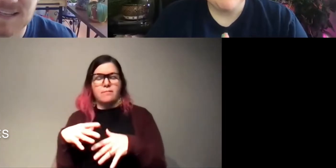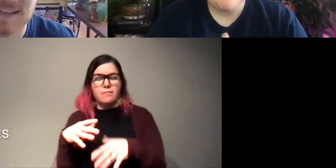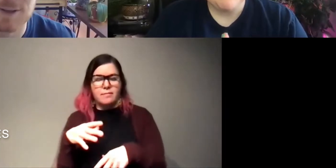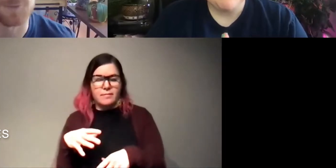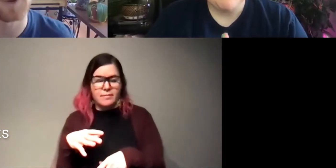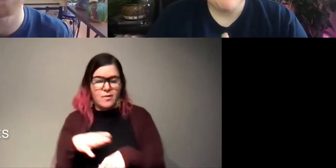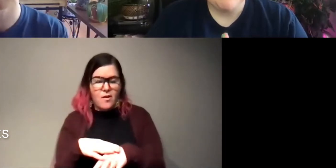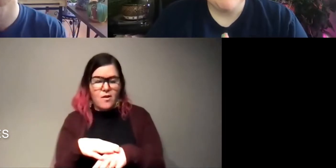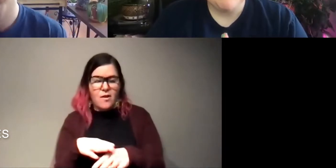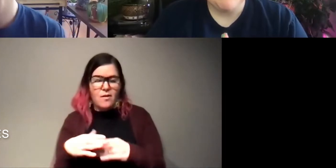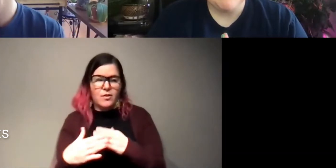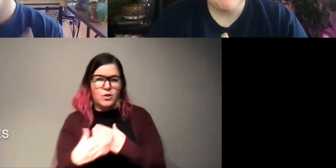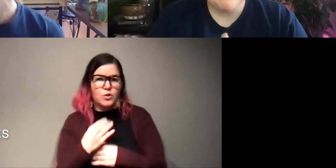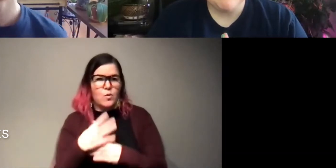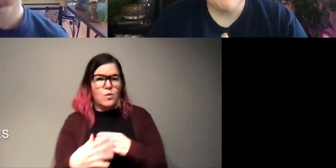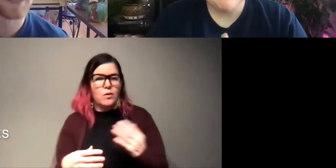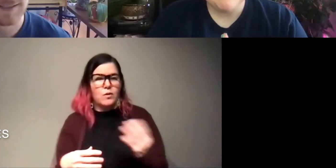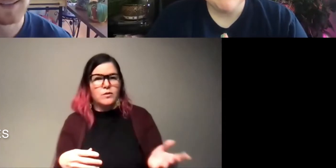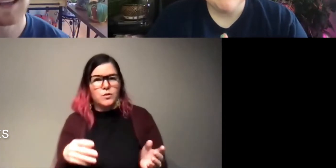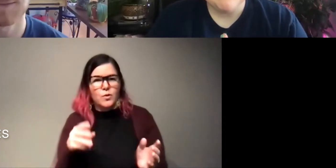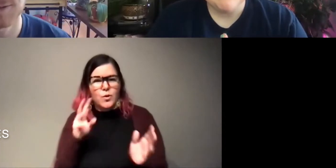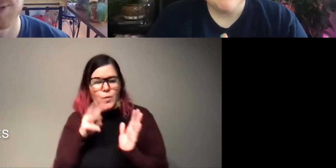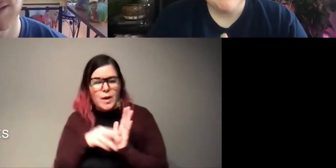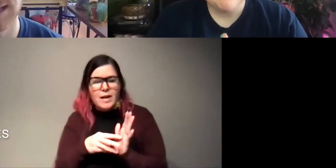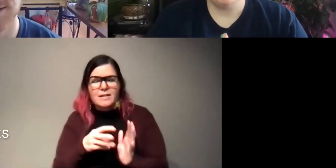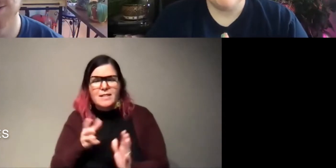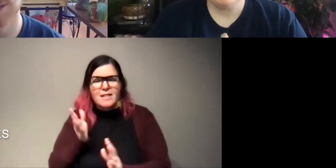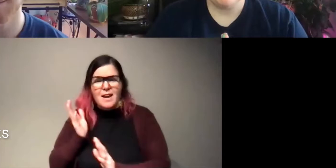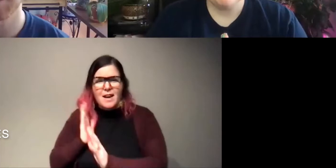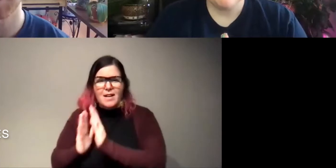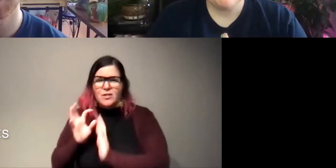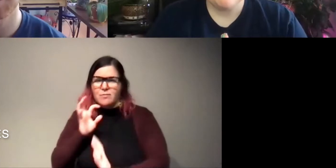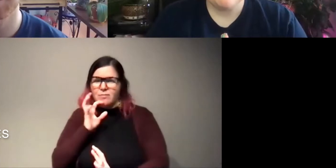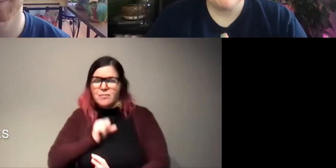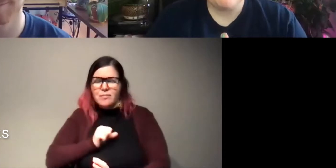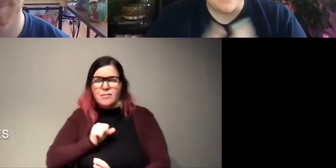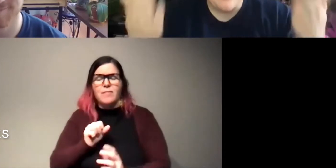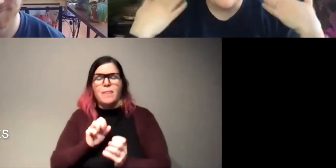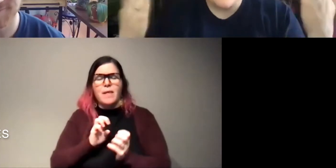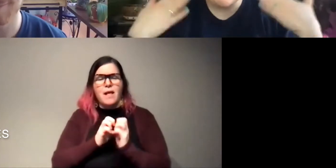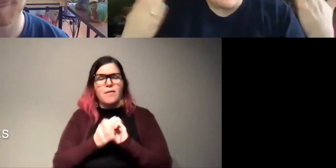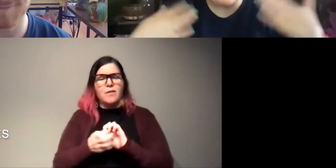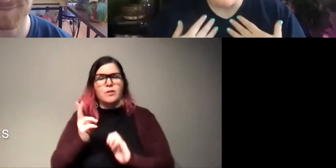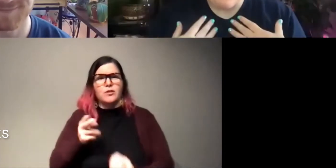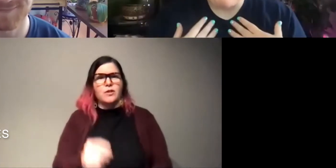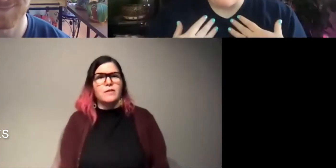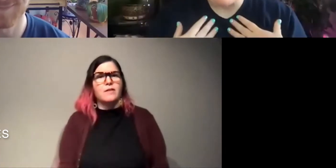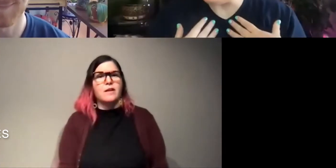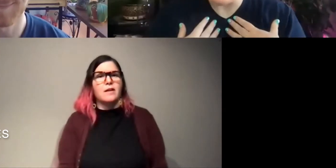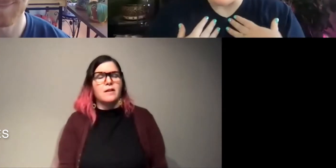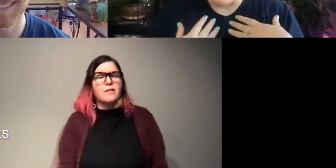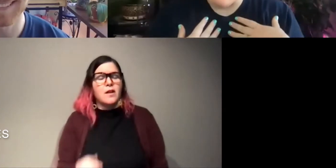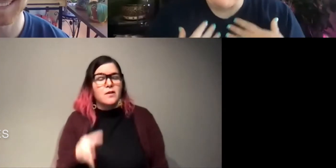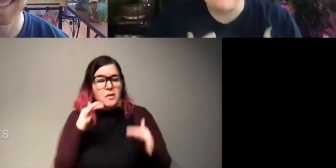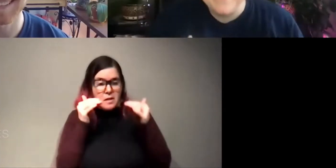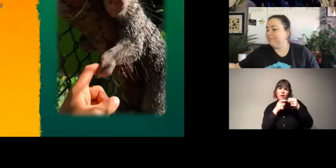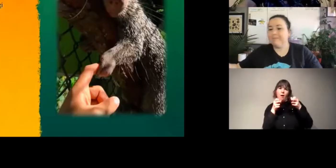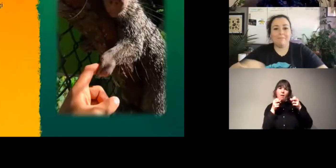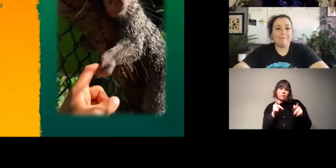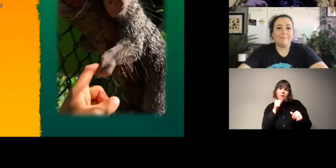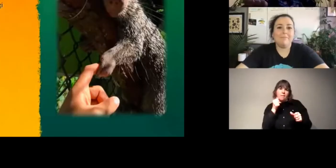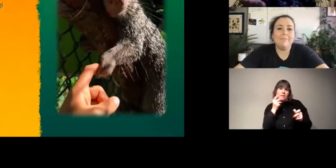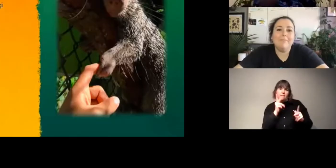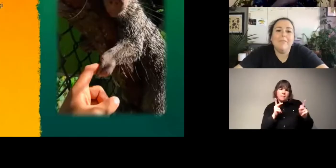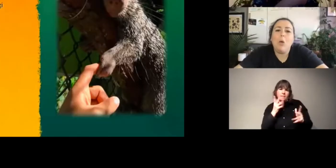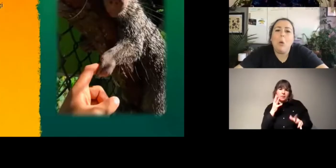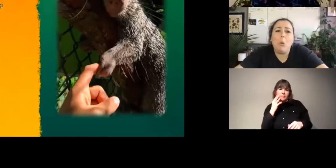When you see it, you're witnessing this ancient evolutionary history. That honestly makes me tear up a little bit just to think about.